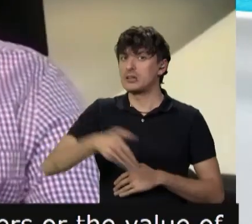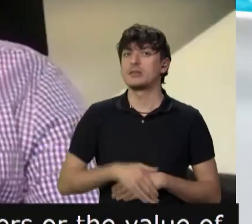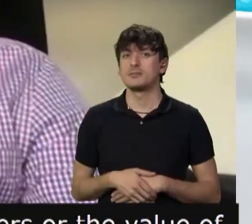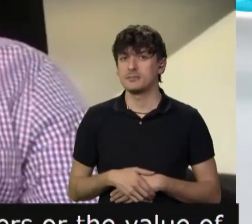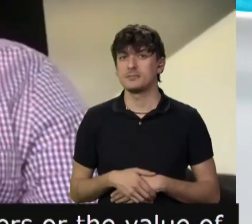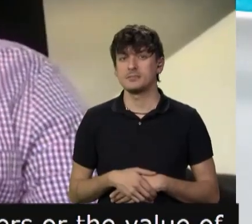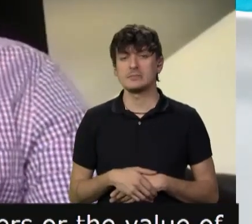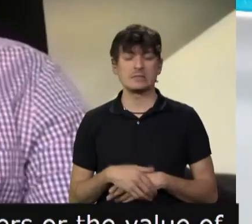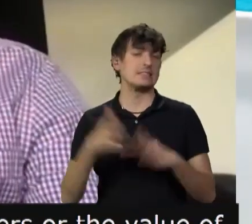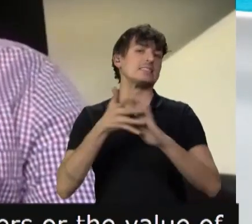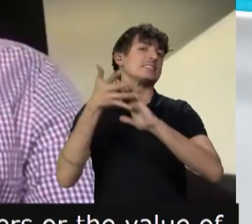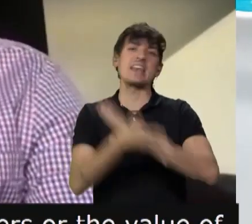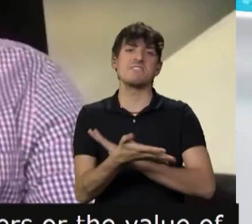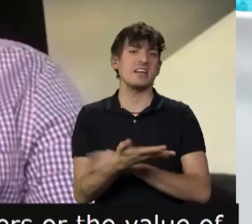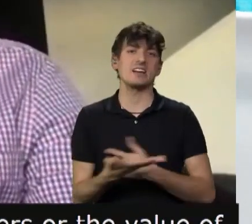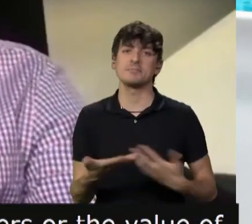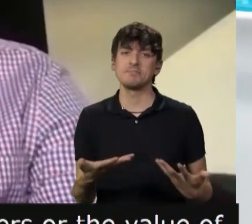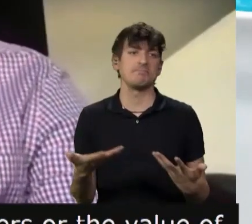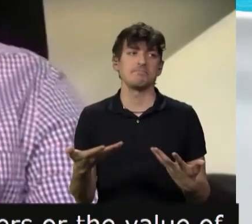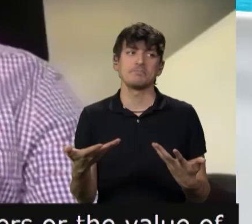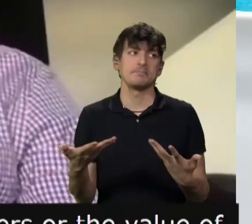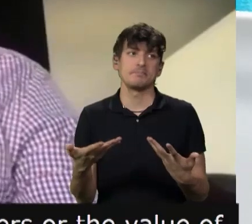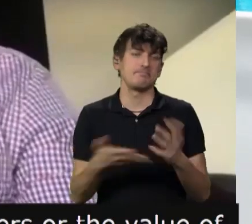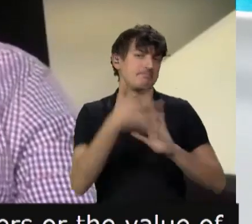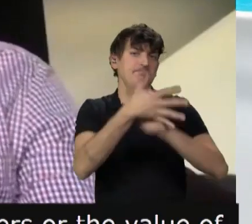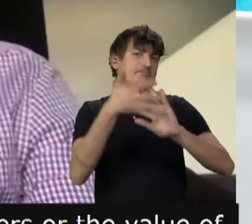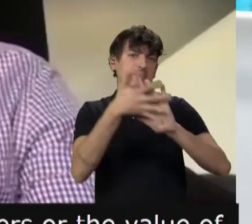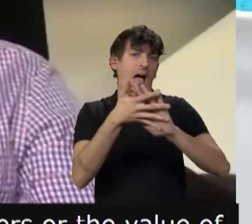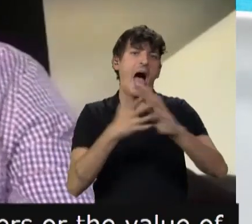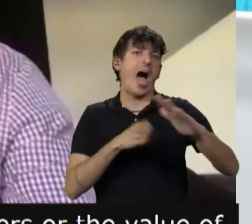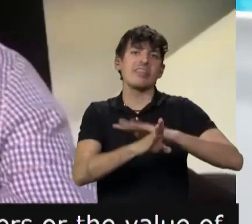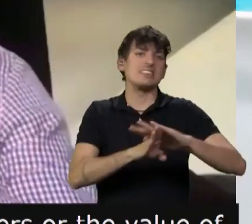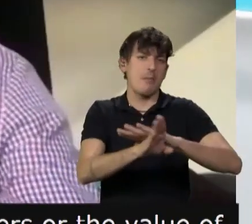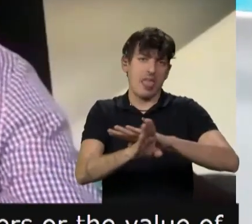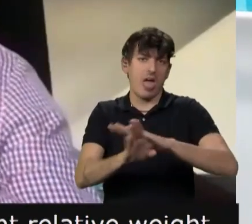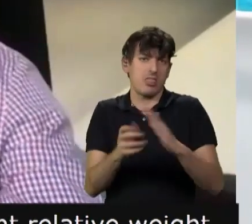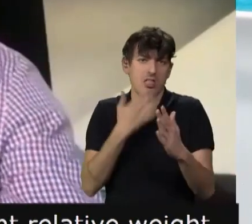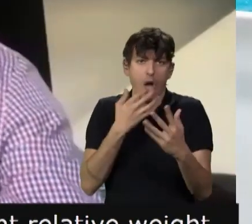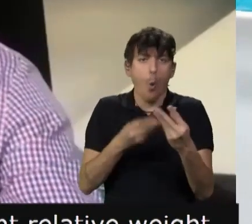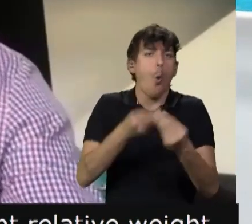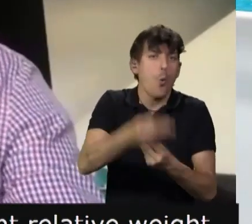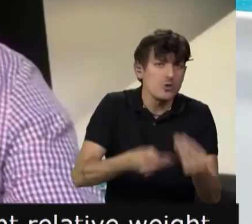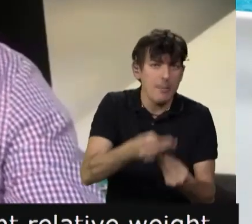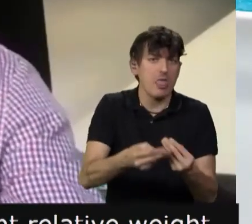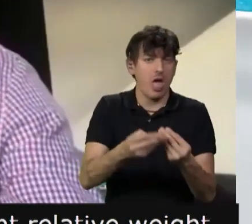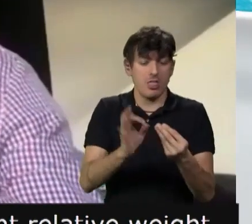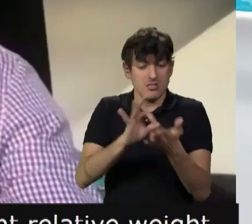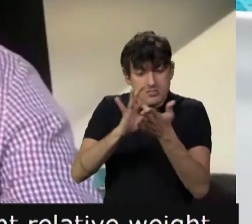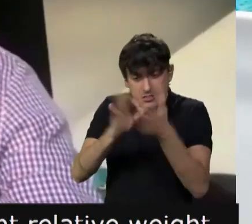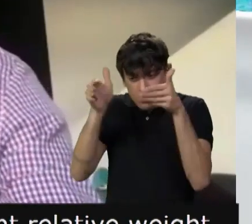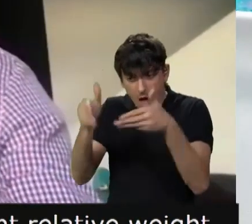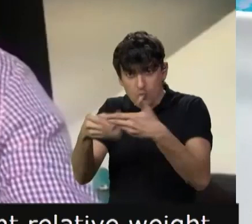important relative weight. So at the end of the day, we're talking about accessibility, and when we talk